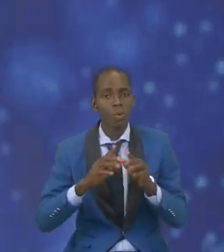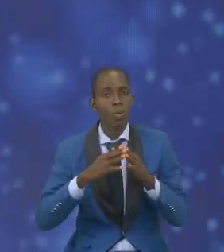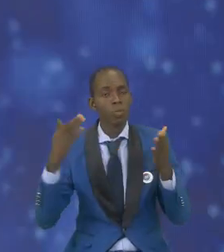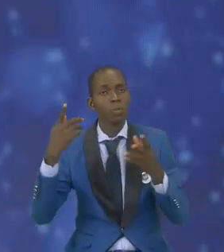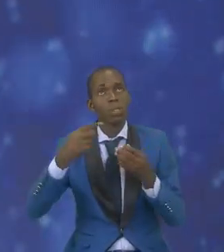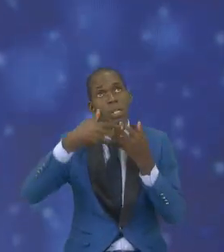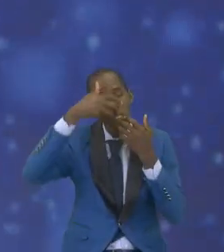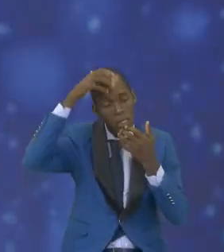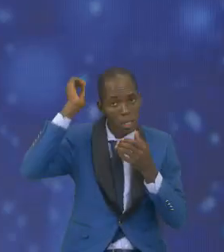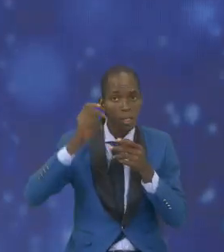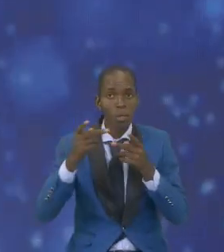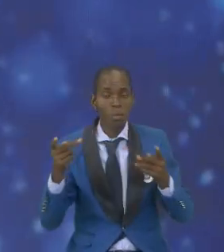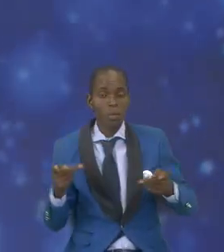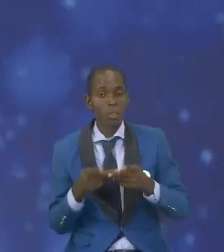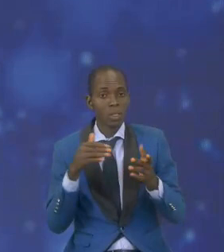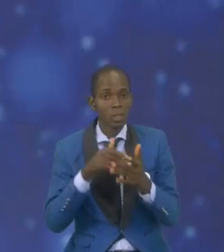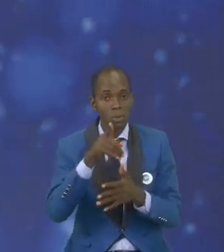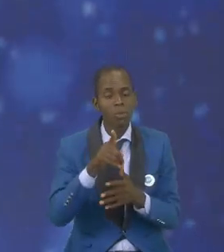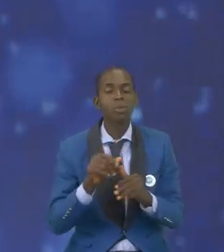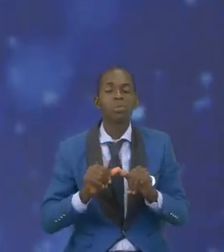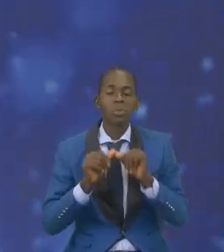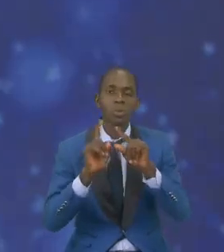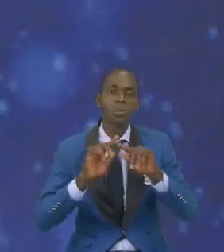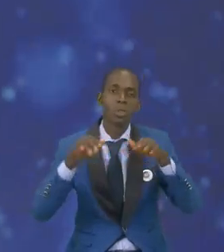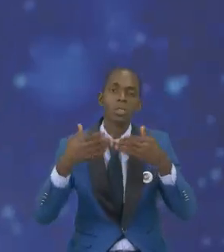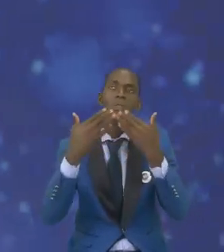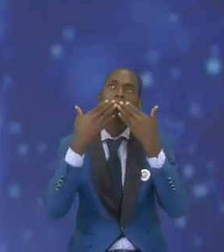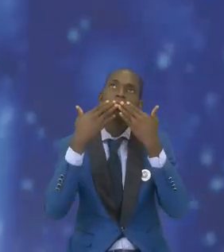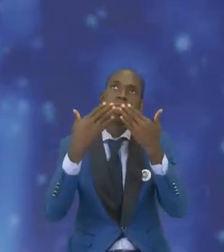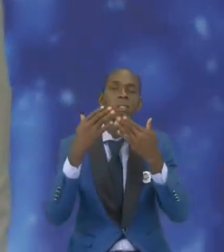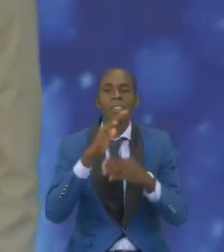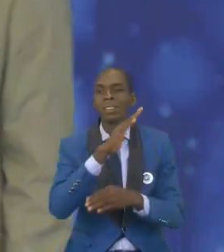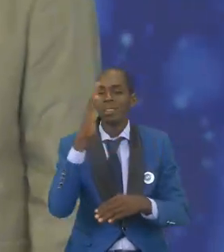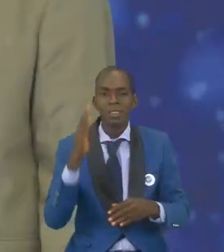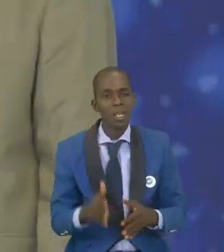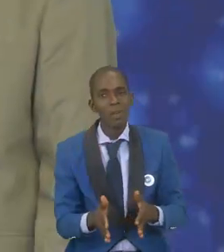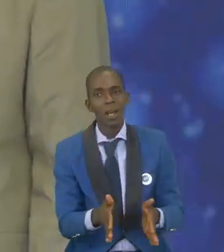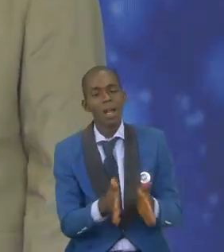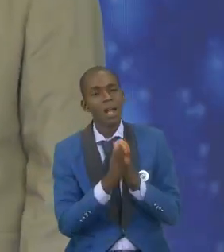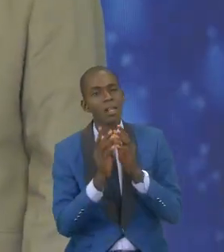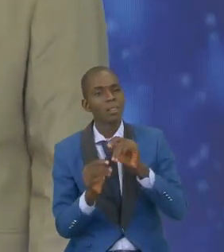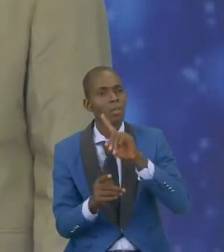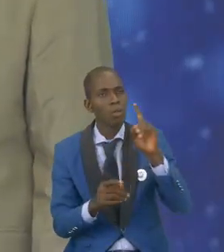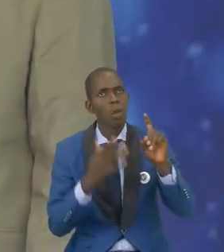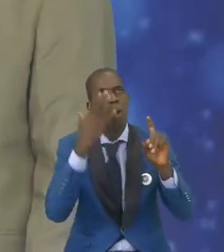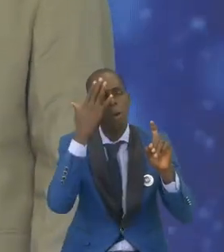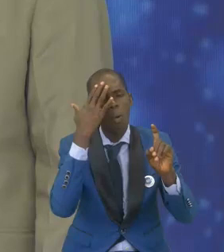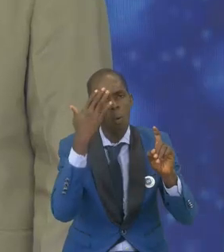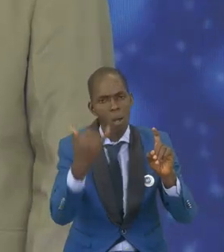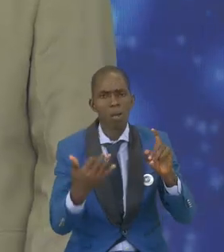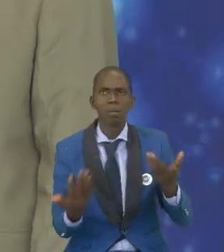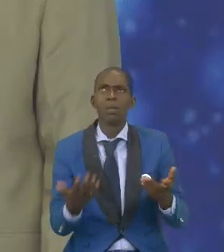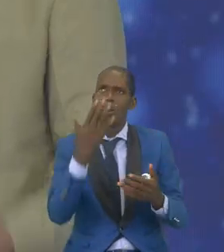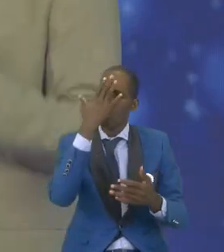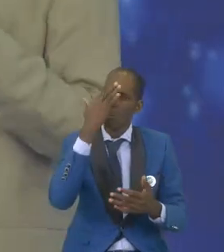den. Keep on giving thanks. Never ask the question, why? Why